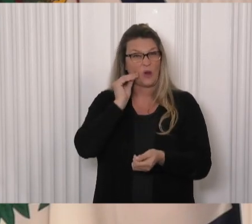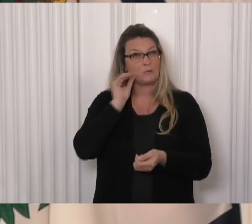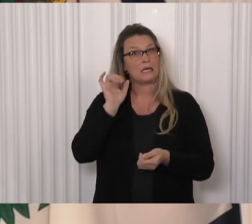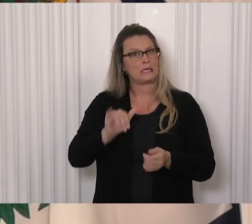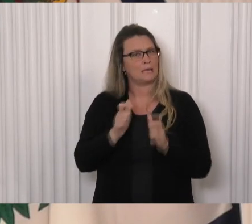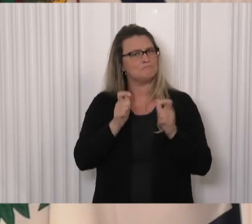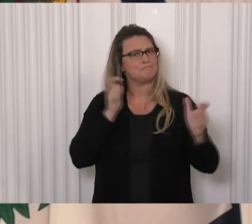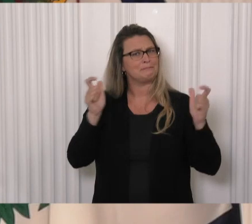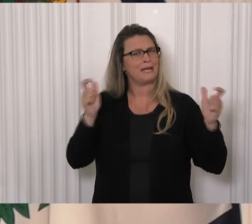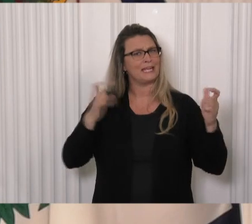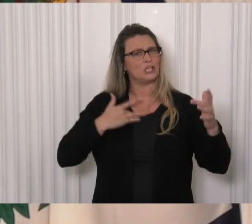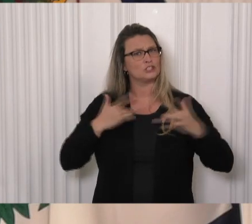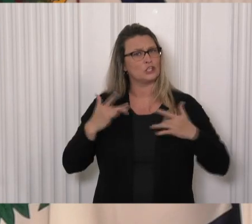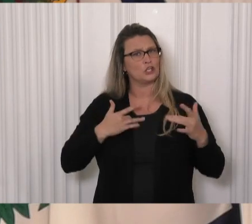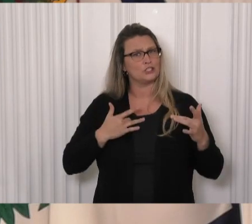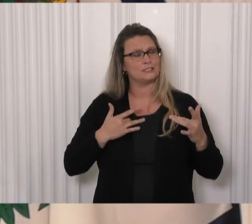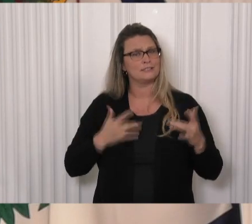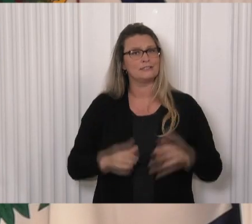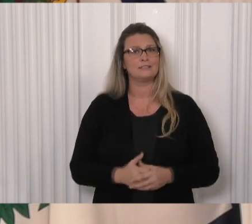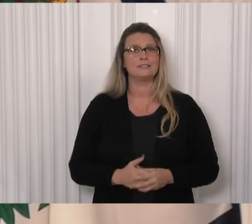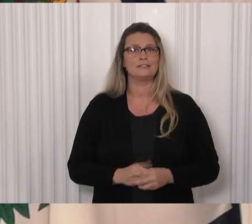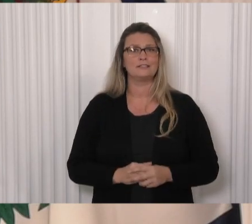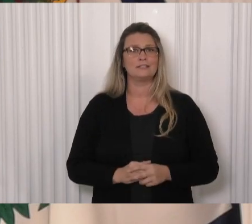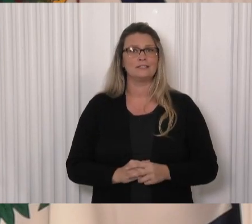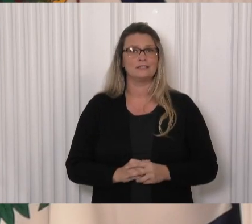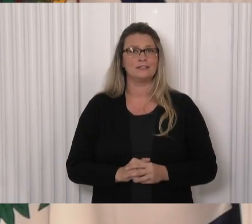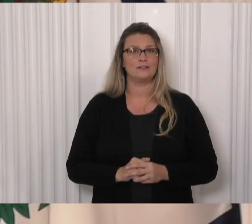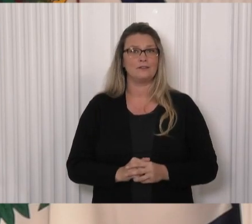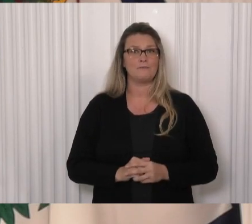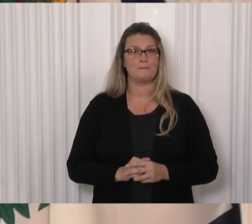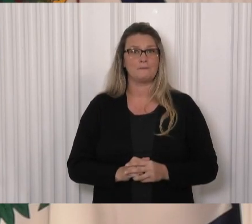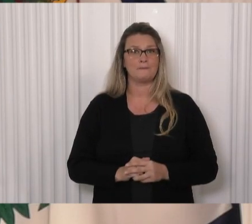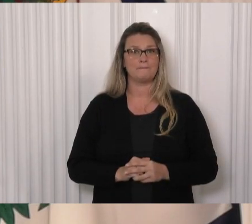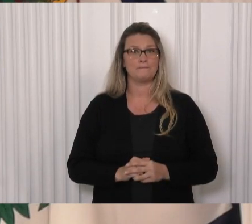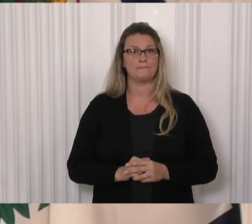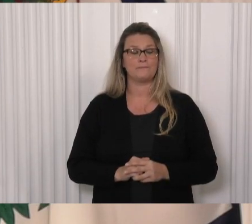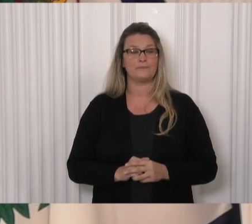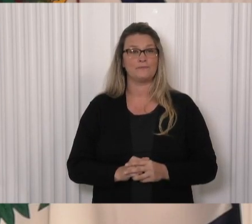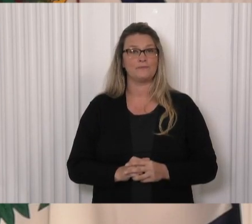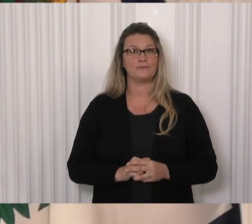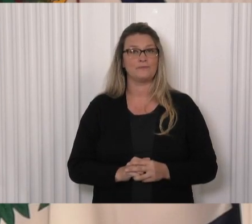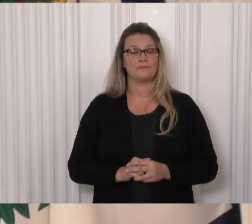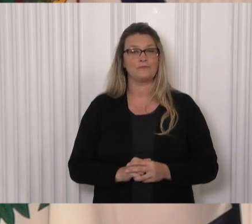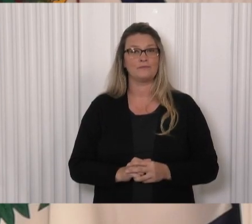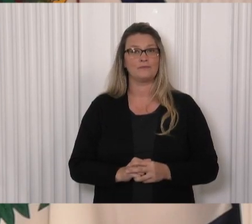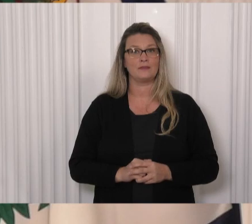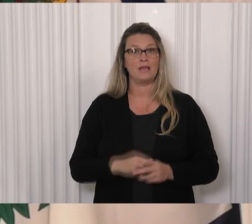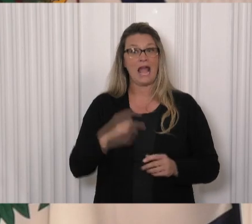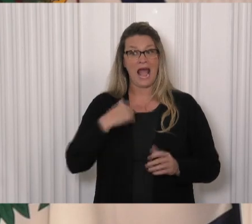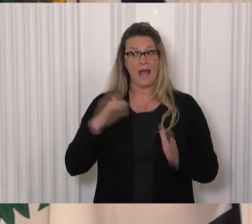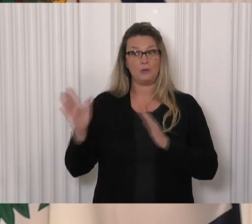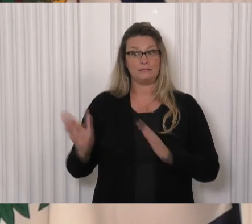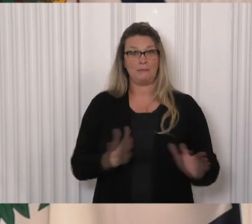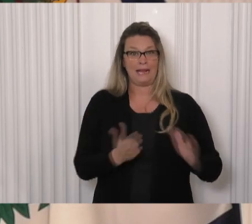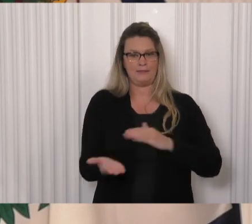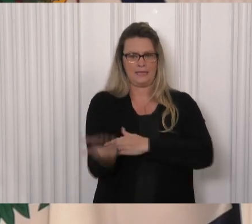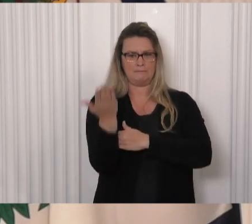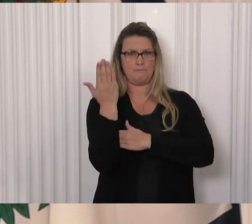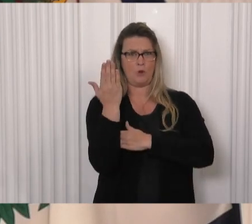concerning. You know, when I was planning to meet with you at 11 o'clock this